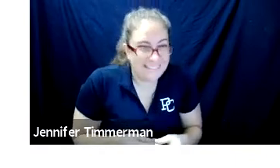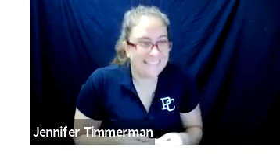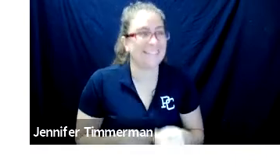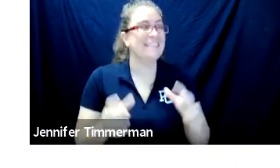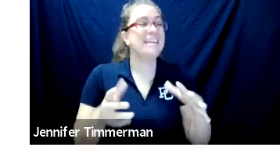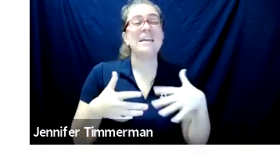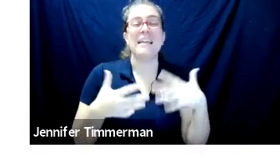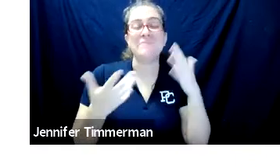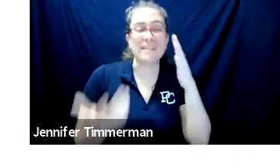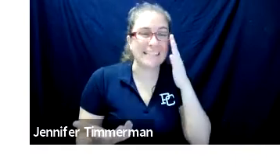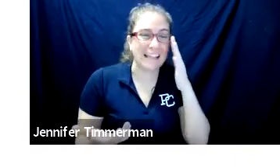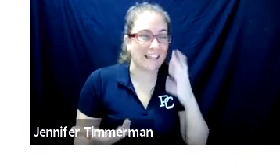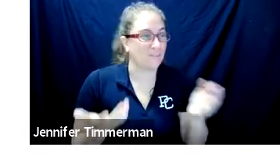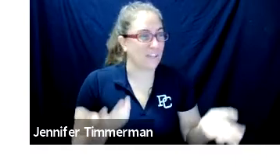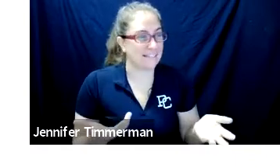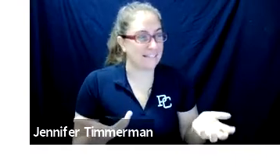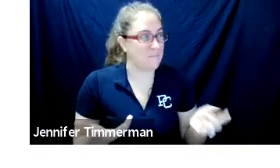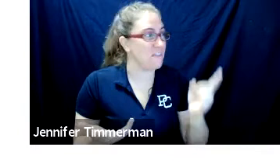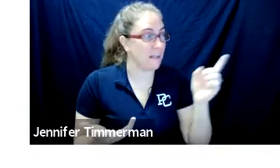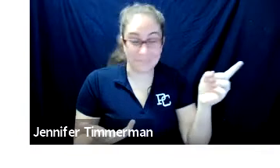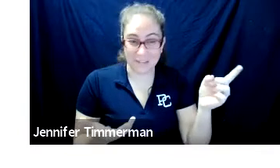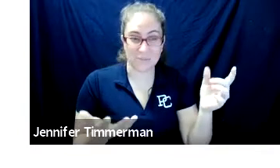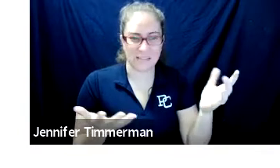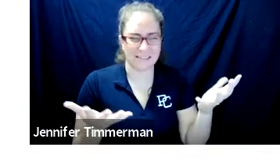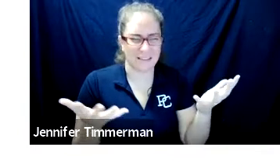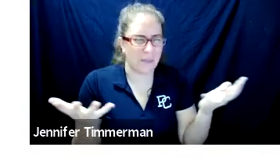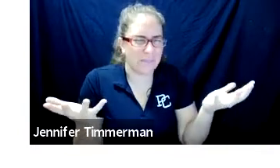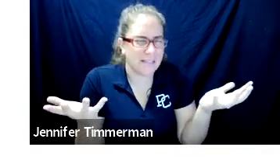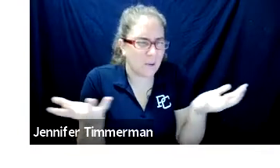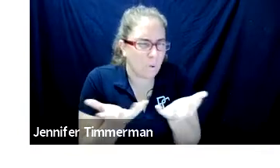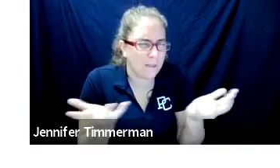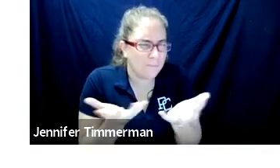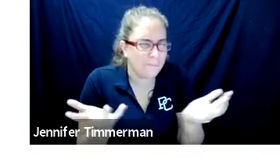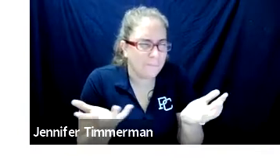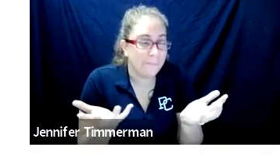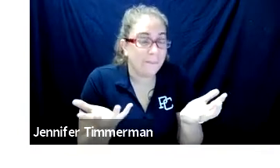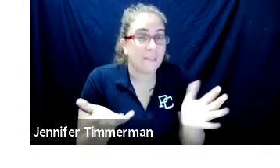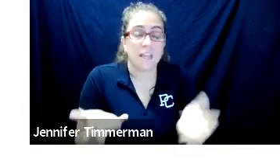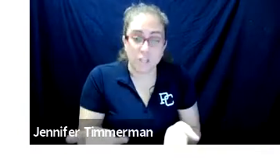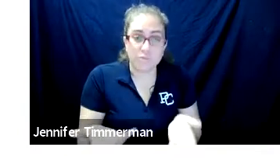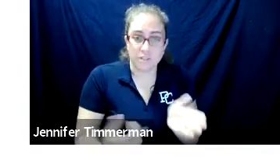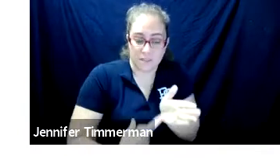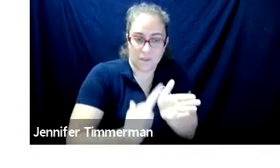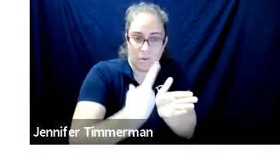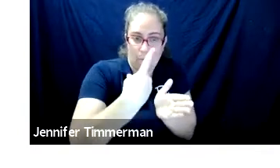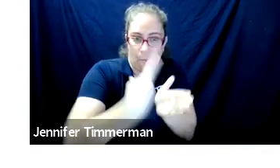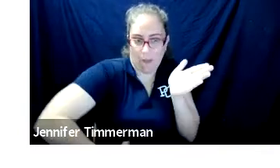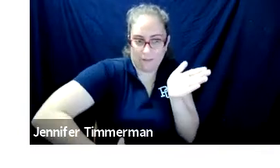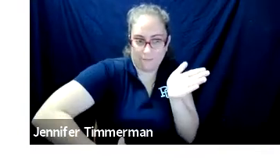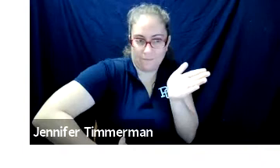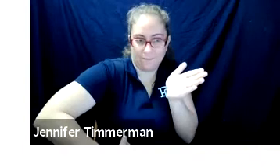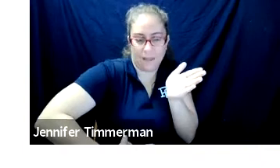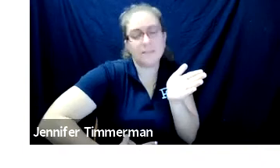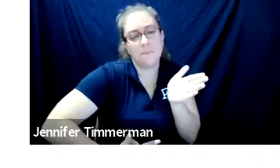things. American Sign Language has the same thing. Dennis was asking about the sign what. It used to be